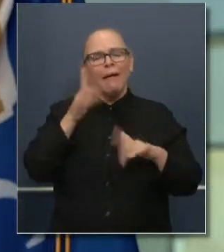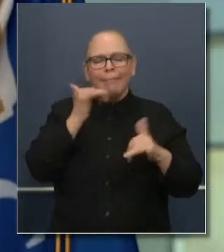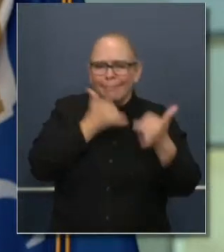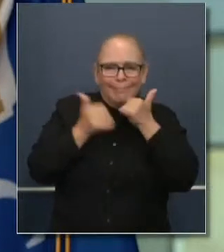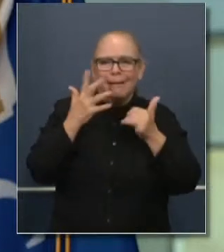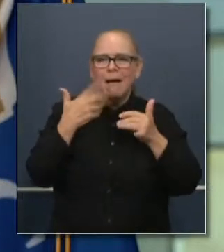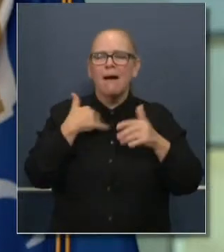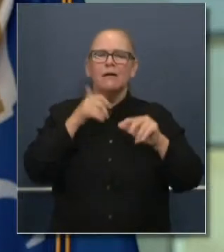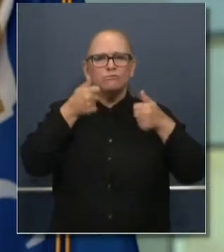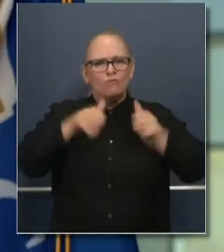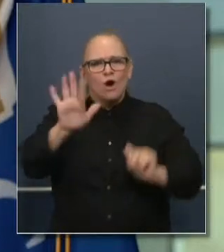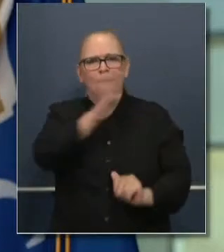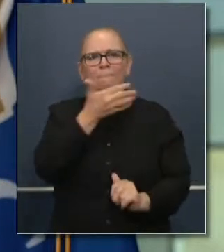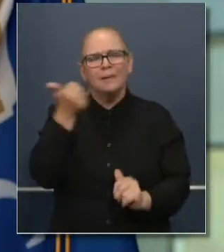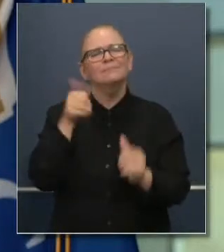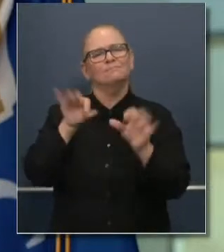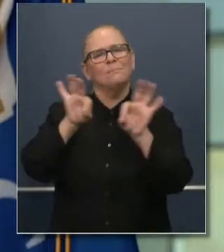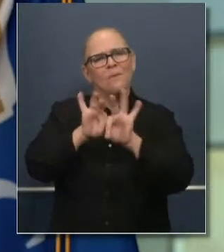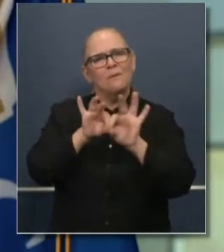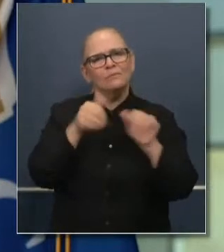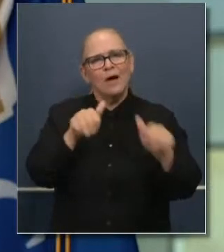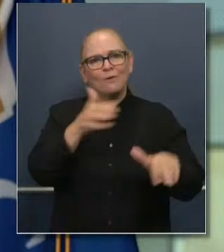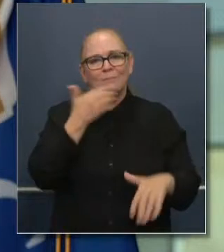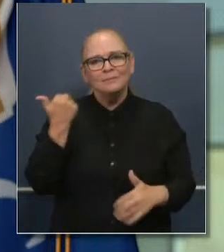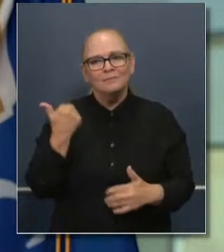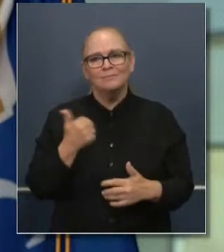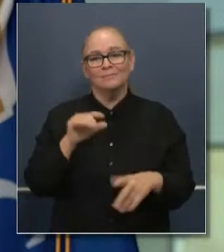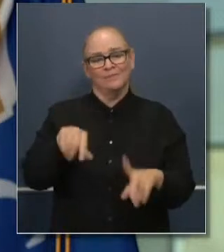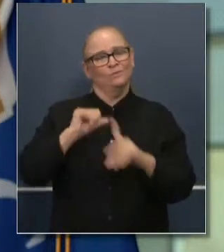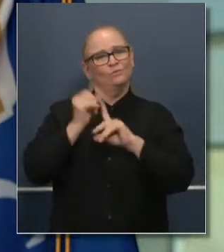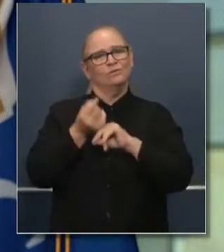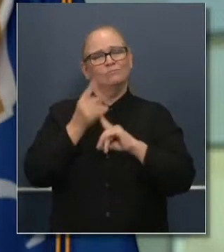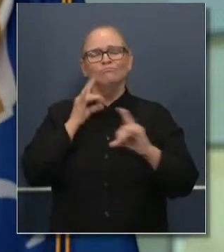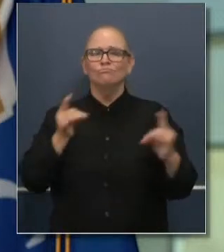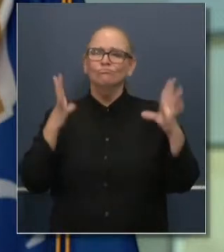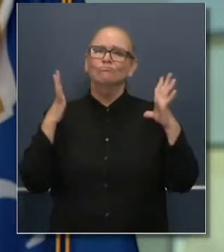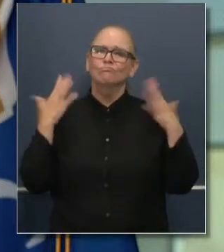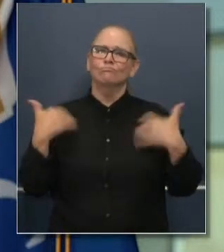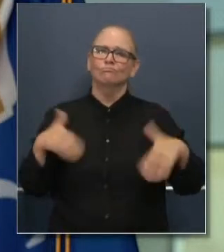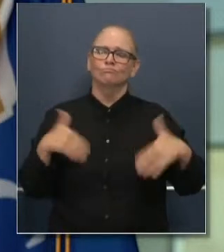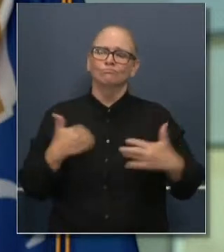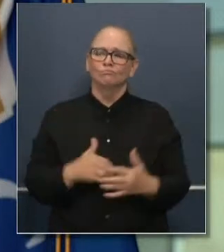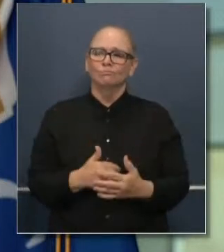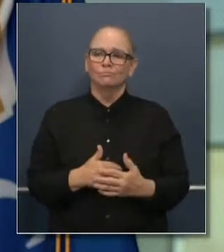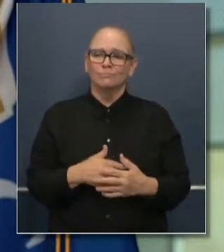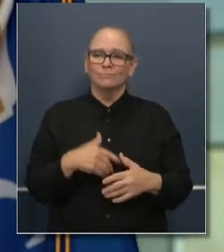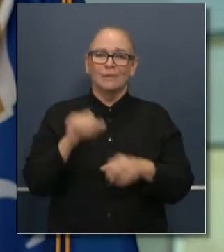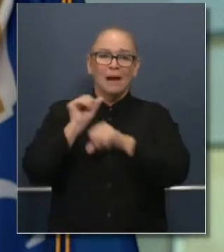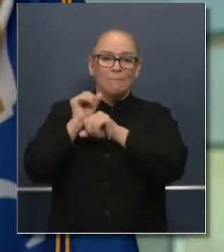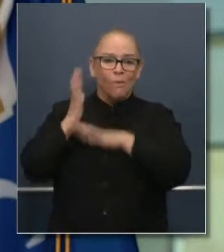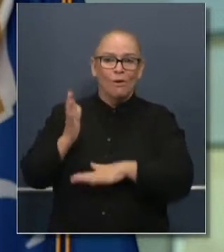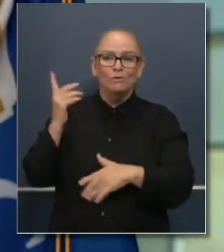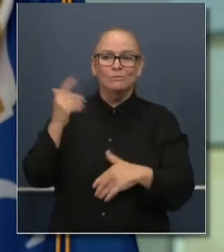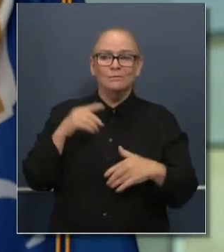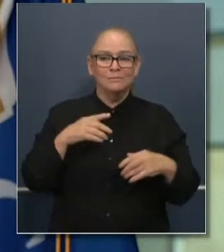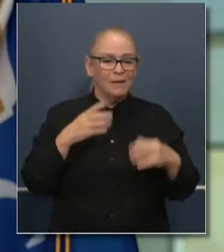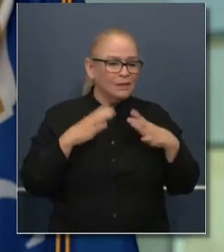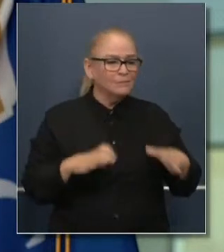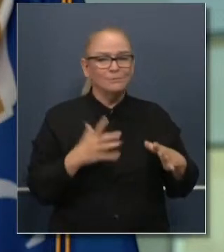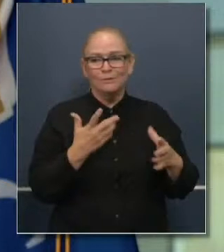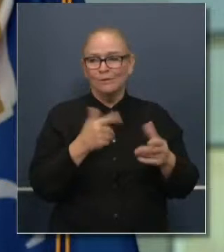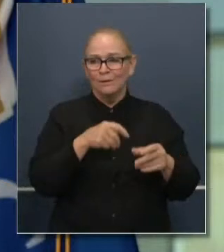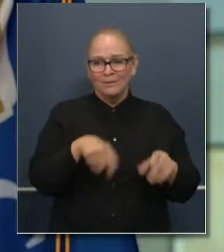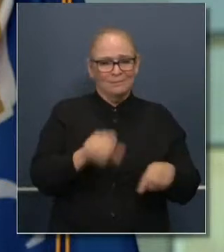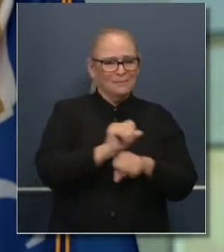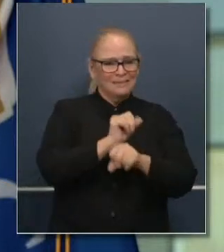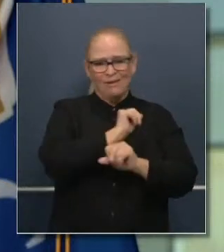extraordinary circumstances, both as individuals, as customers, as employers, their employees, and